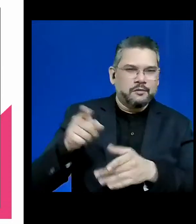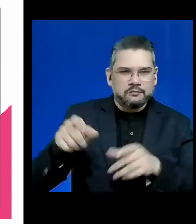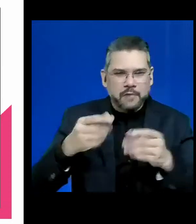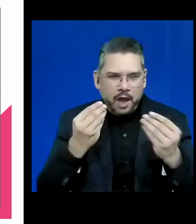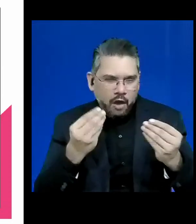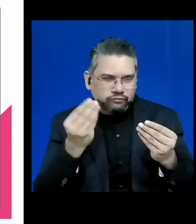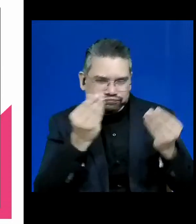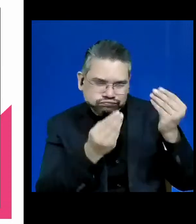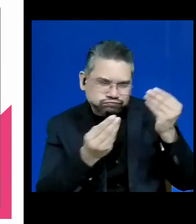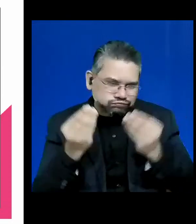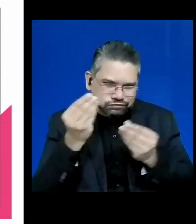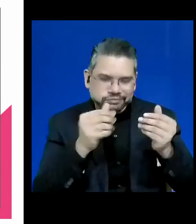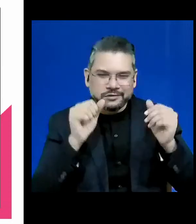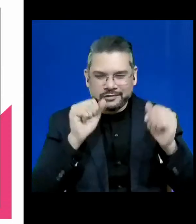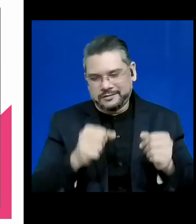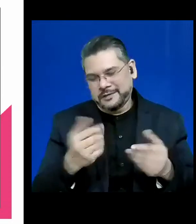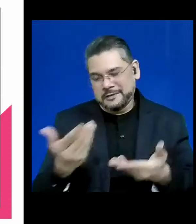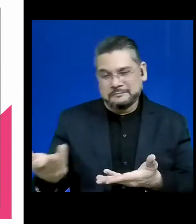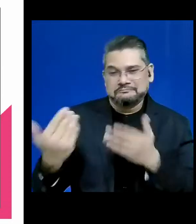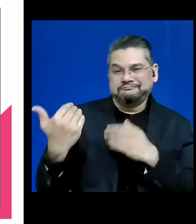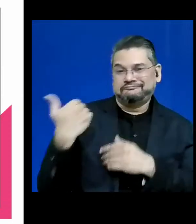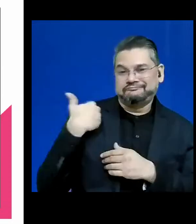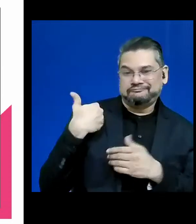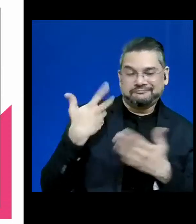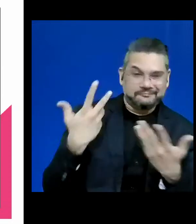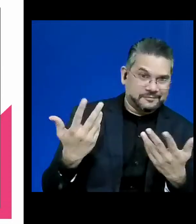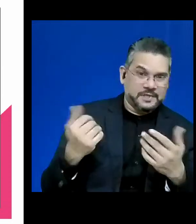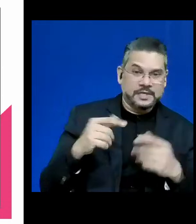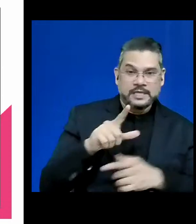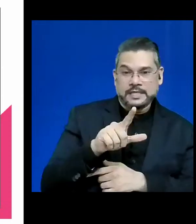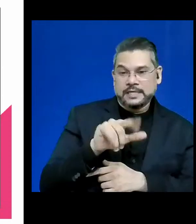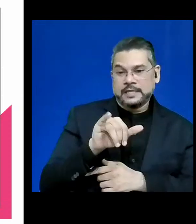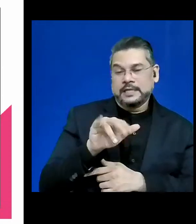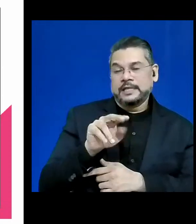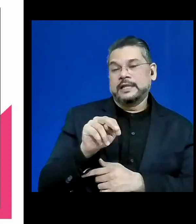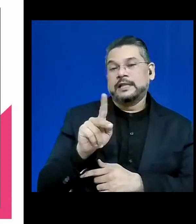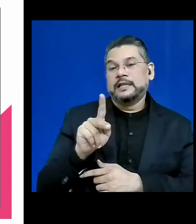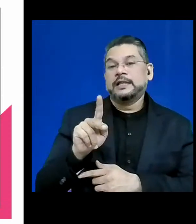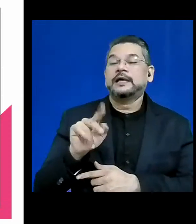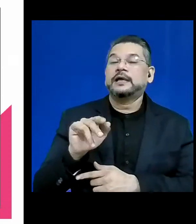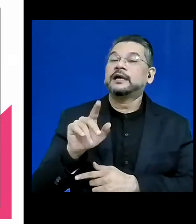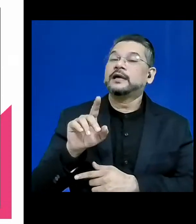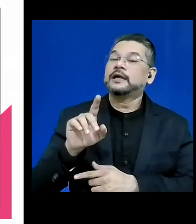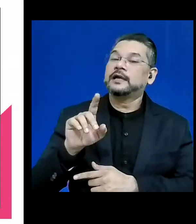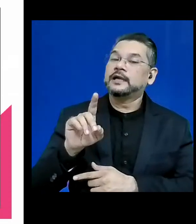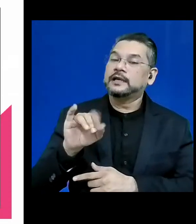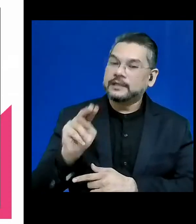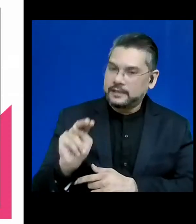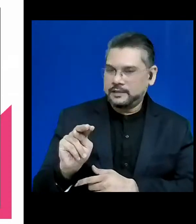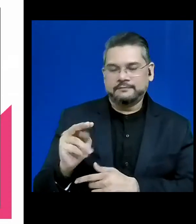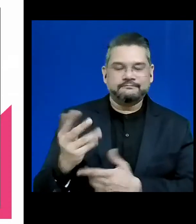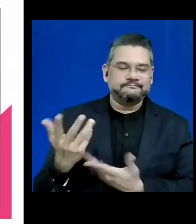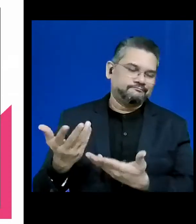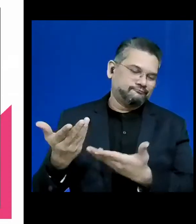ever need to reach out, you can always find me on LinkedIn. I'm happy to answer any questions you may